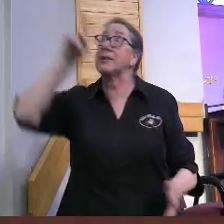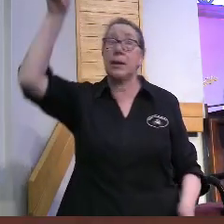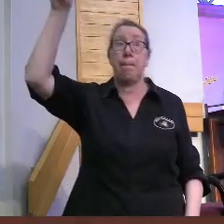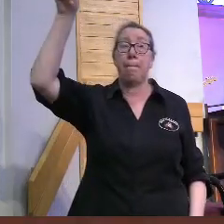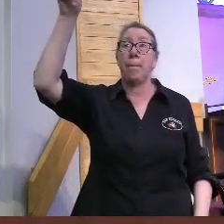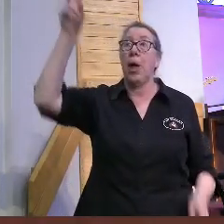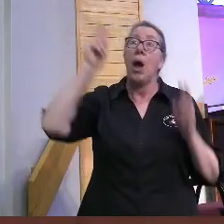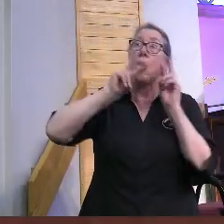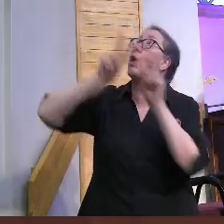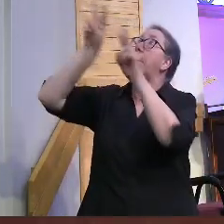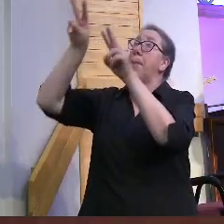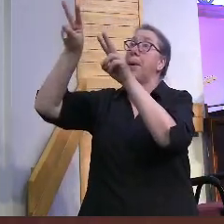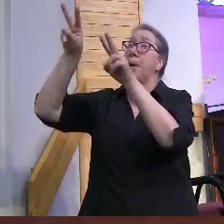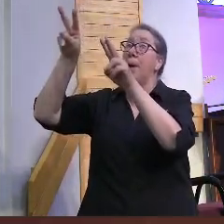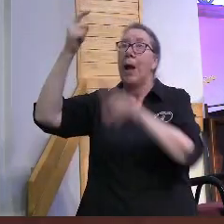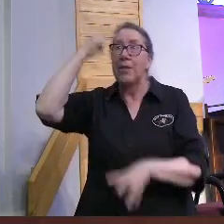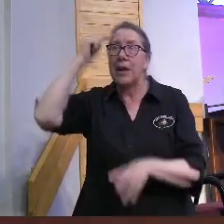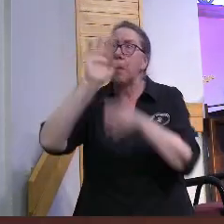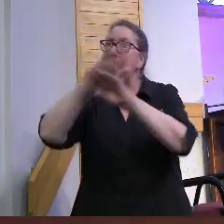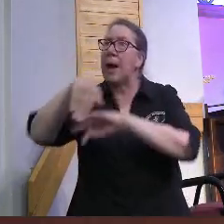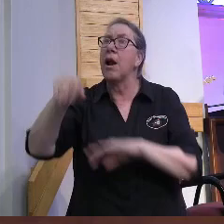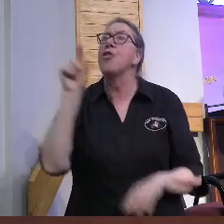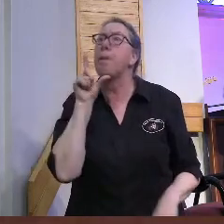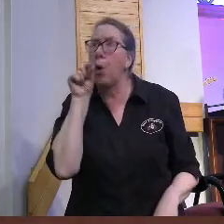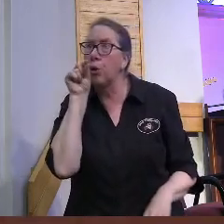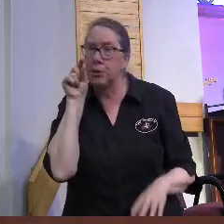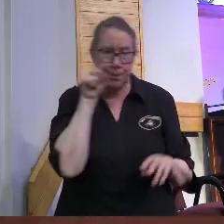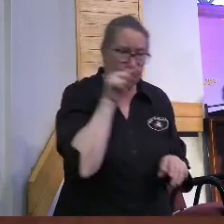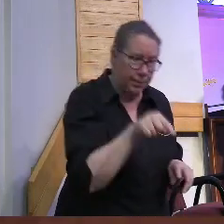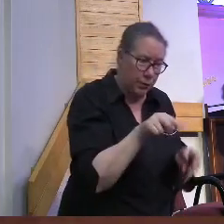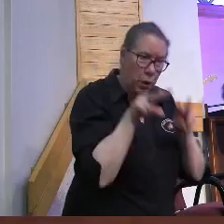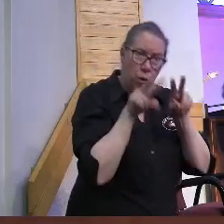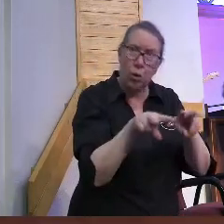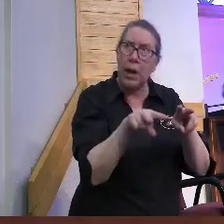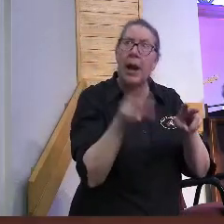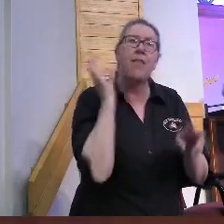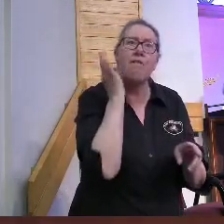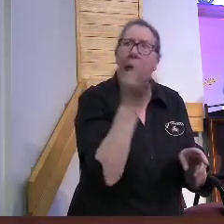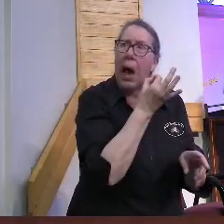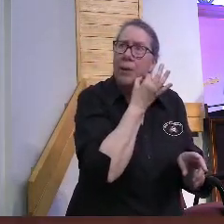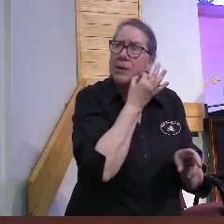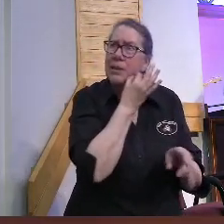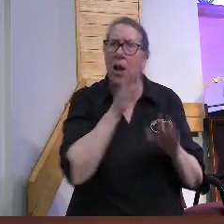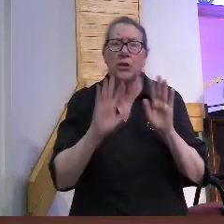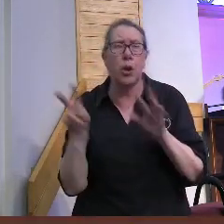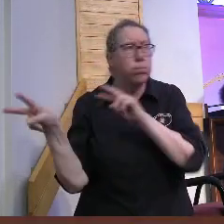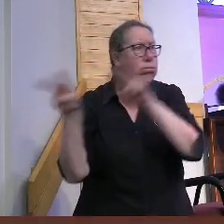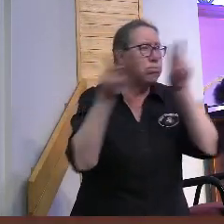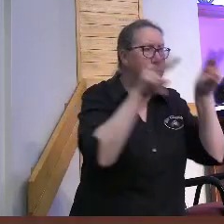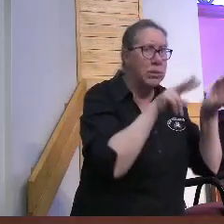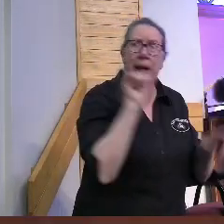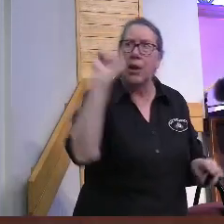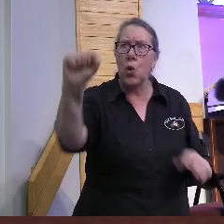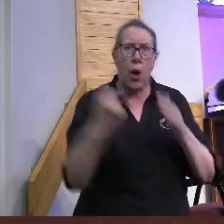Look up, consider the birds. Look down, look at the lilies. Stop looking around at your